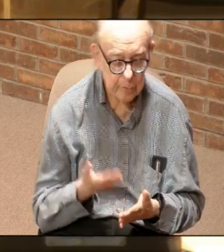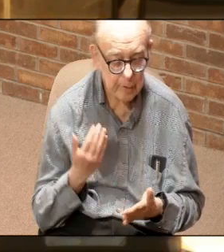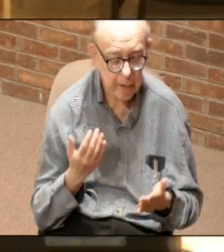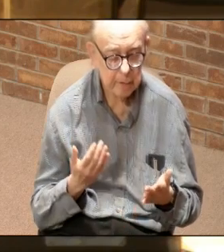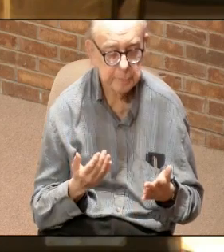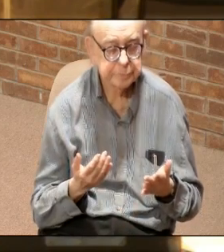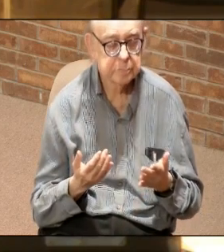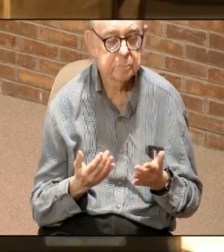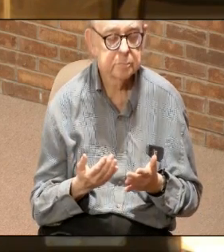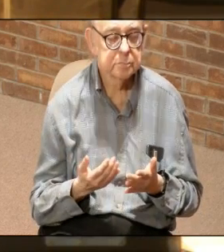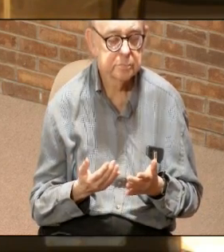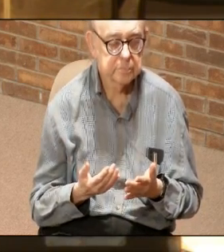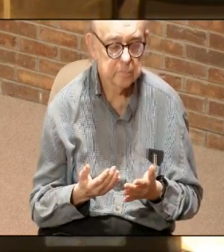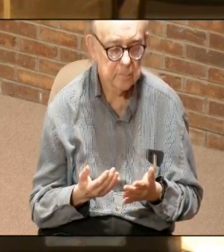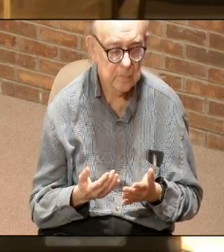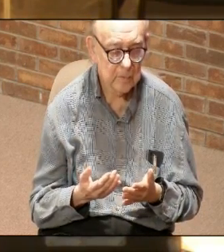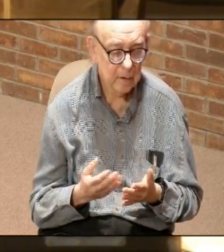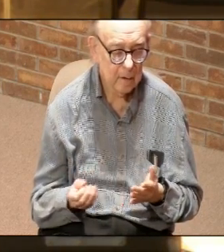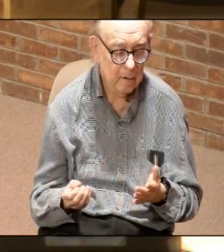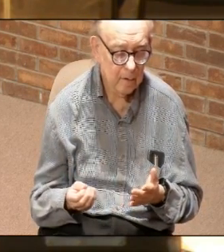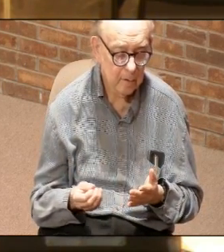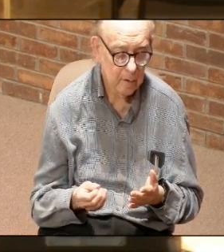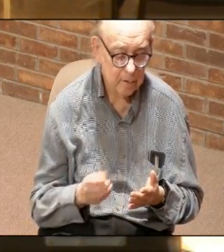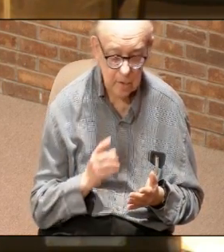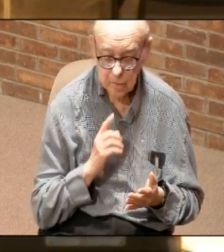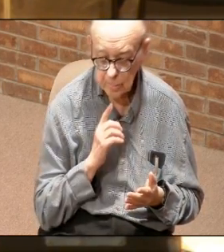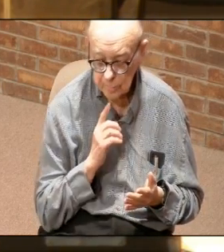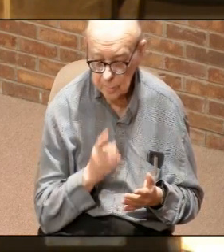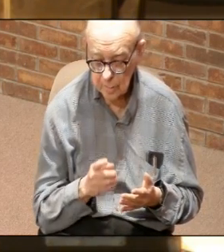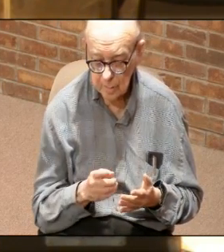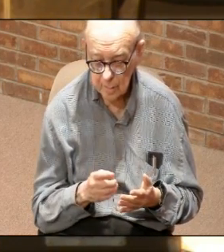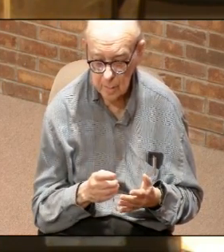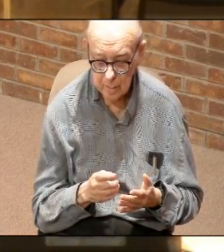ago. And as a matter of fact,